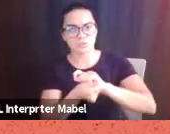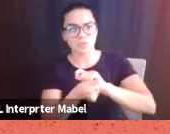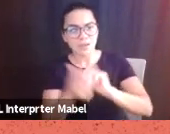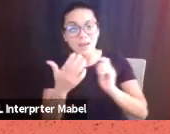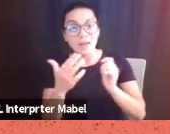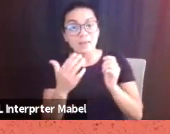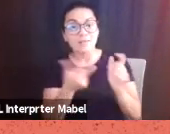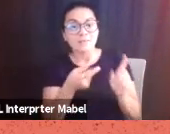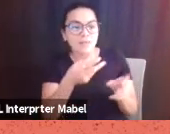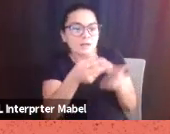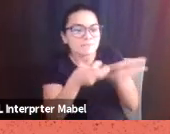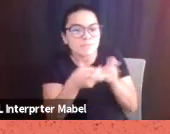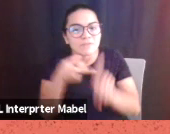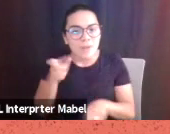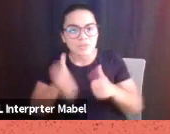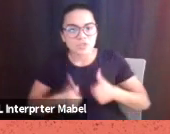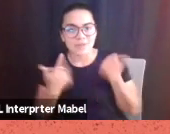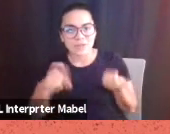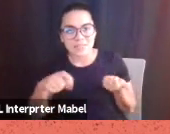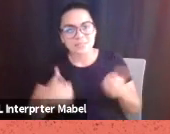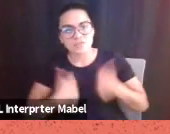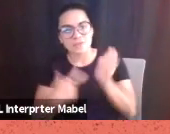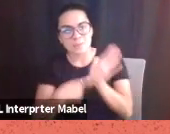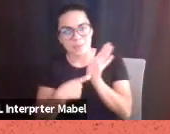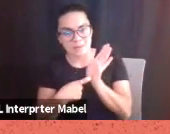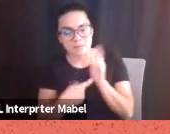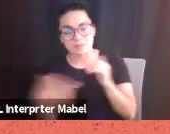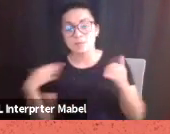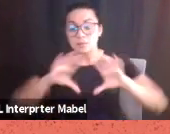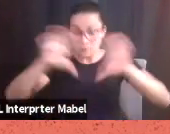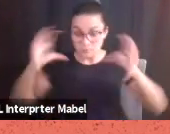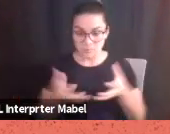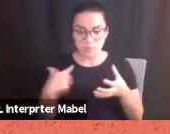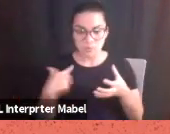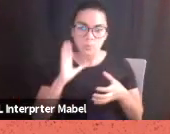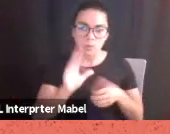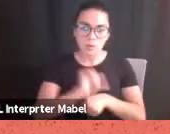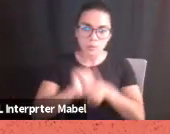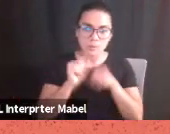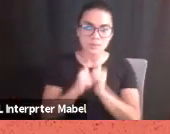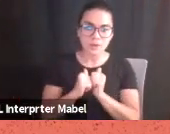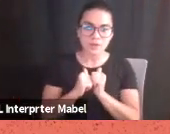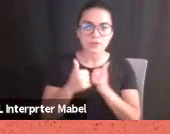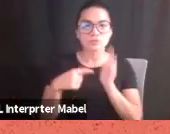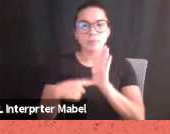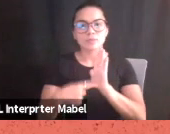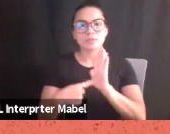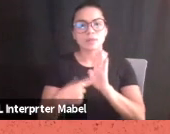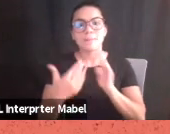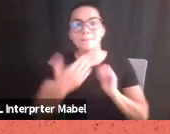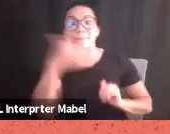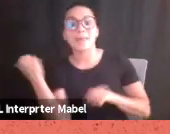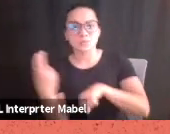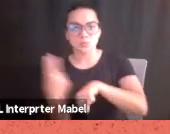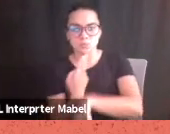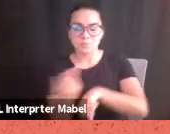and demands. As a coalition, we are pursuing goals and strategies that represent the best and highest use of our collective